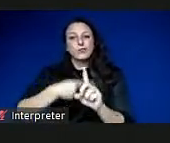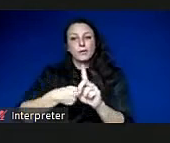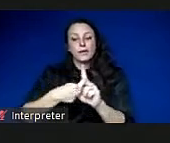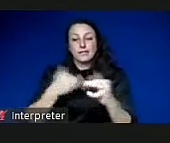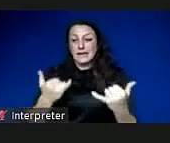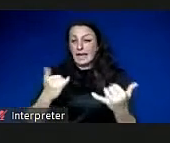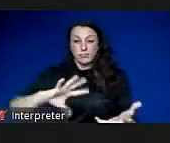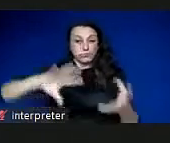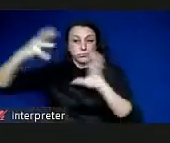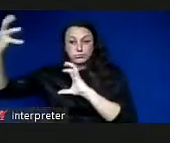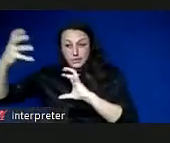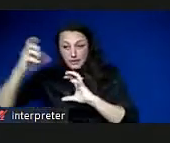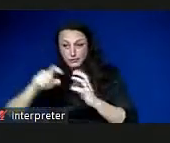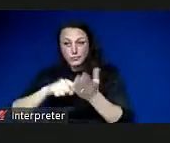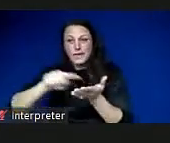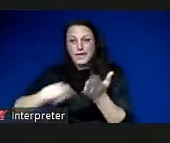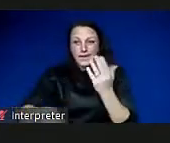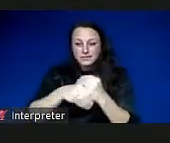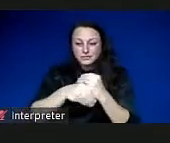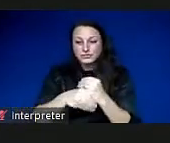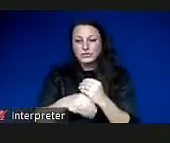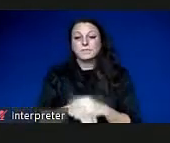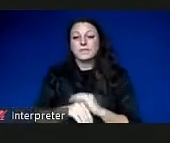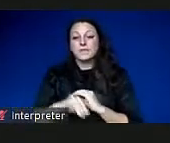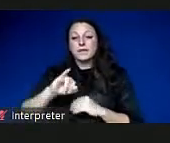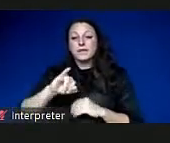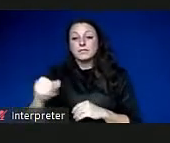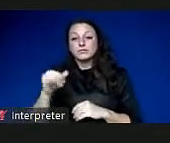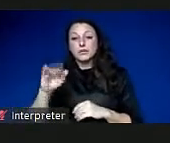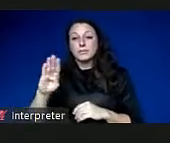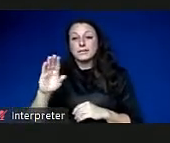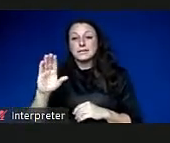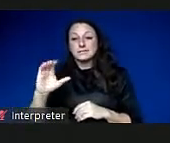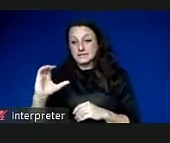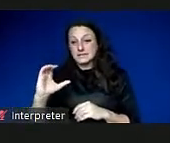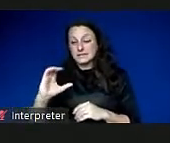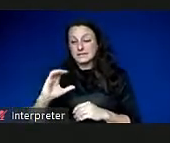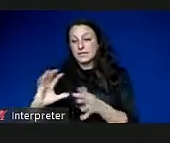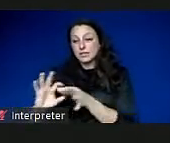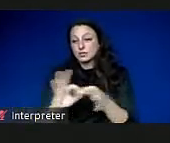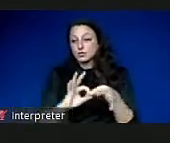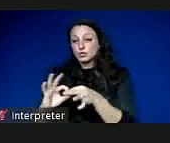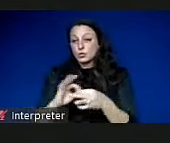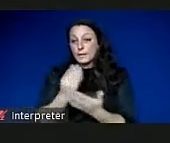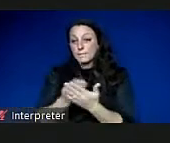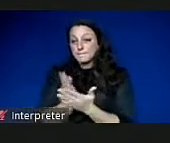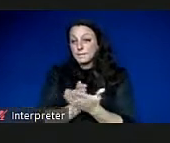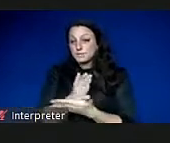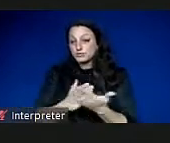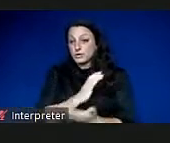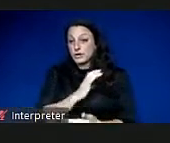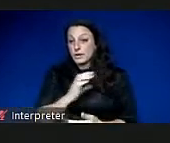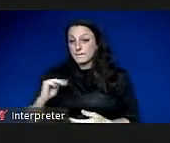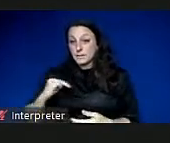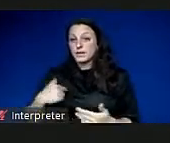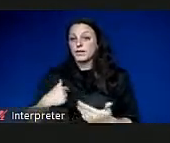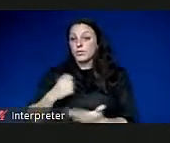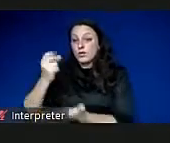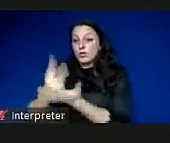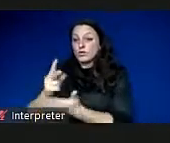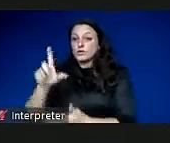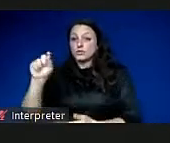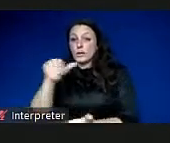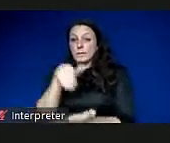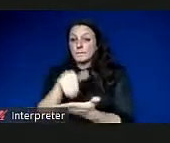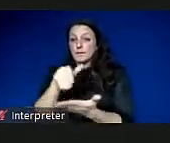And so the JBC, Joint Budget Committee, authorized $20 million in enhanced payments